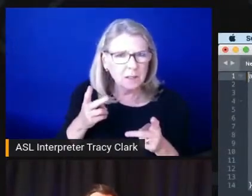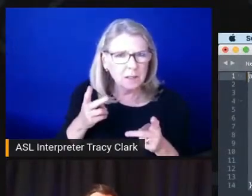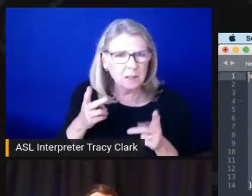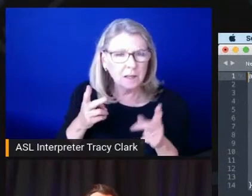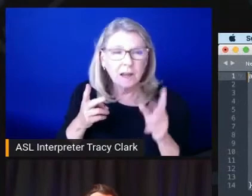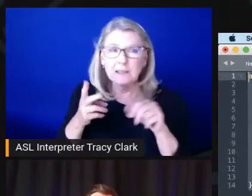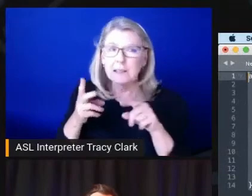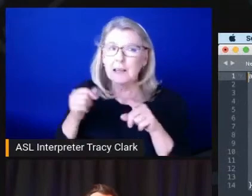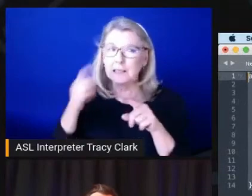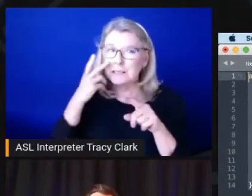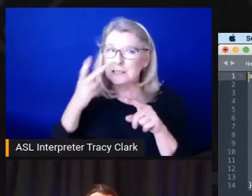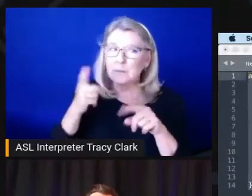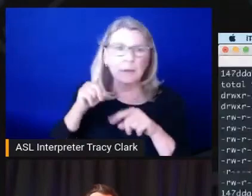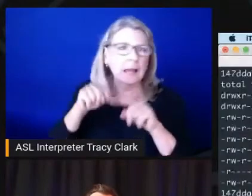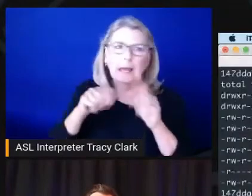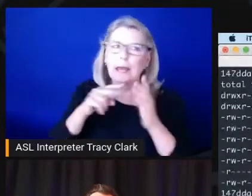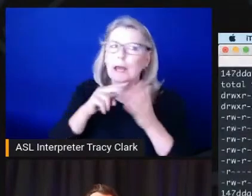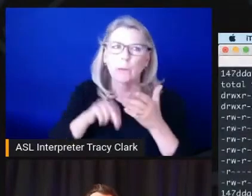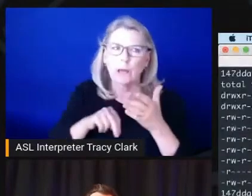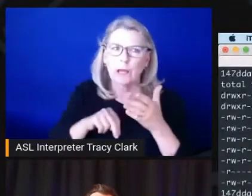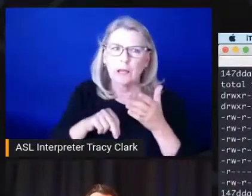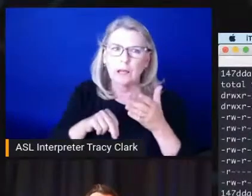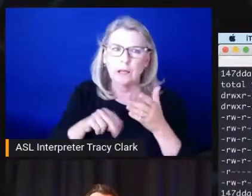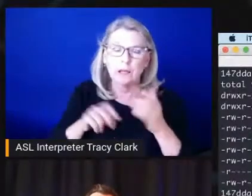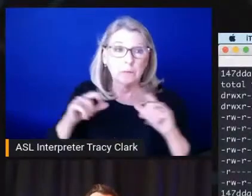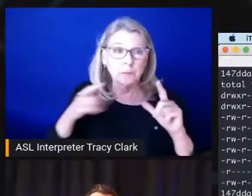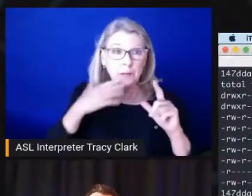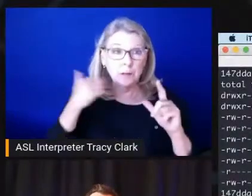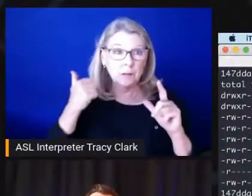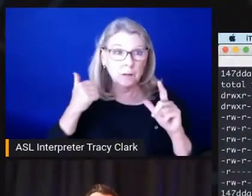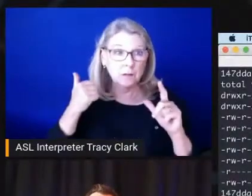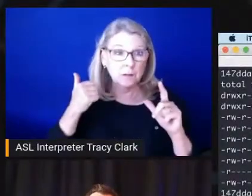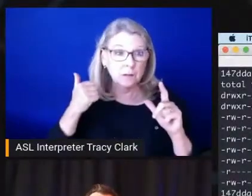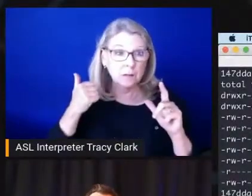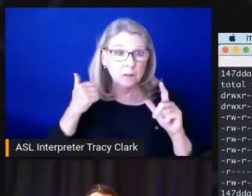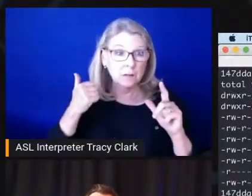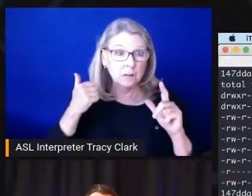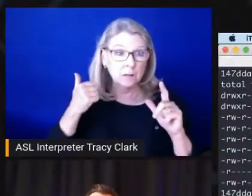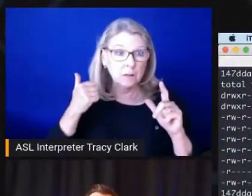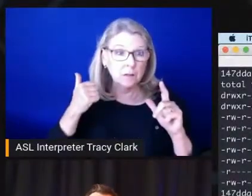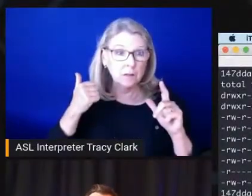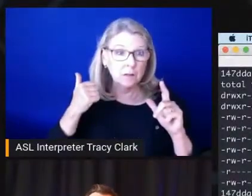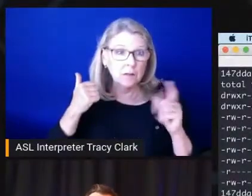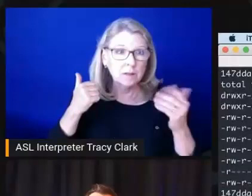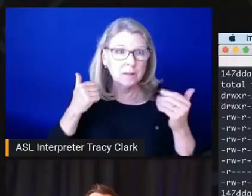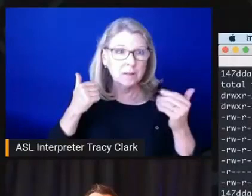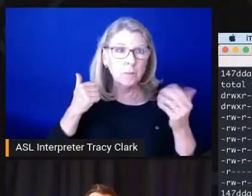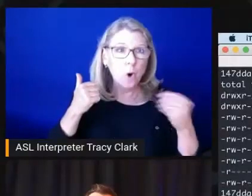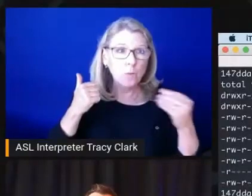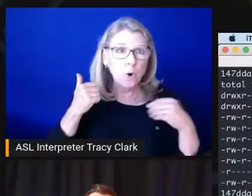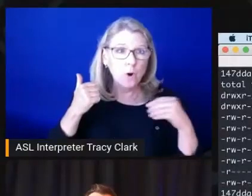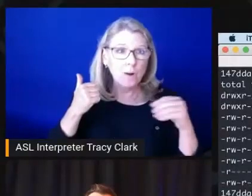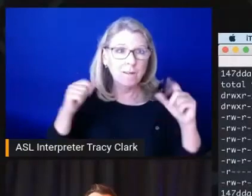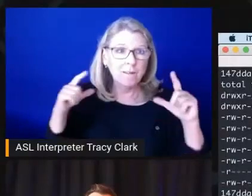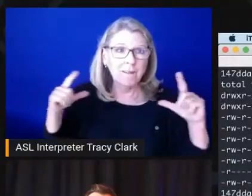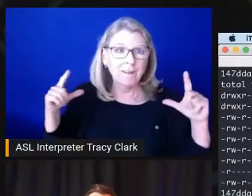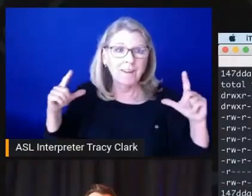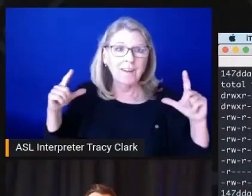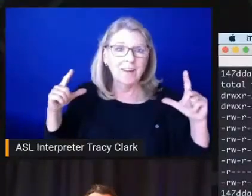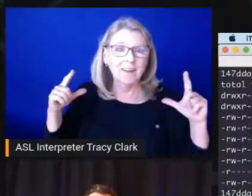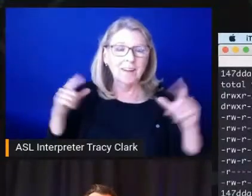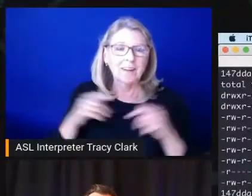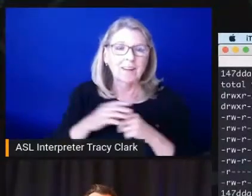all. Okay. Is it any better? Keep going. Cool. Okay. So I have